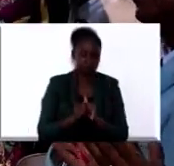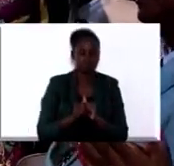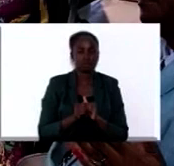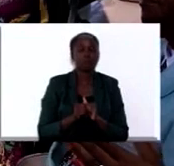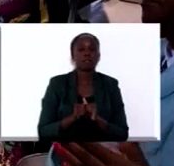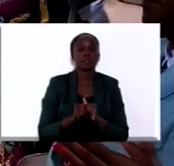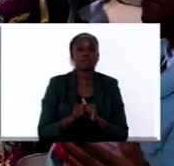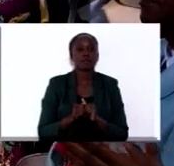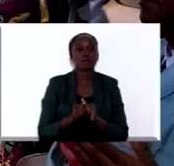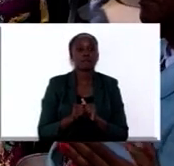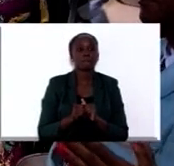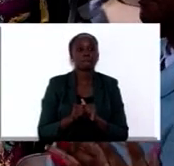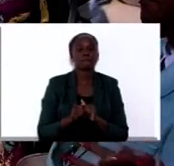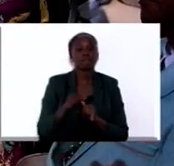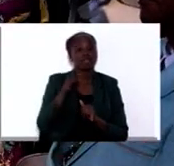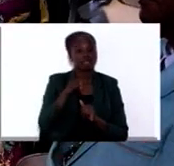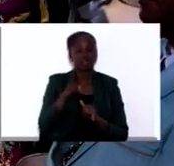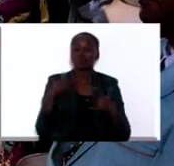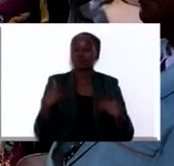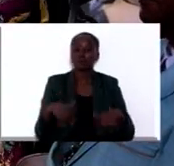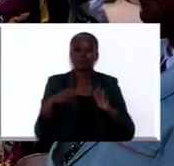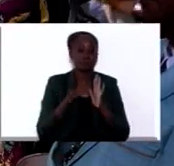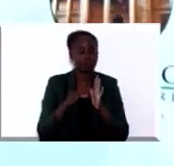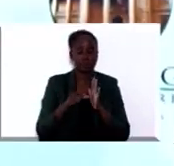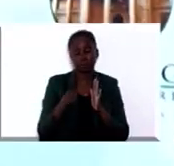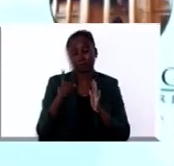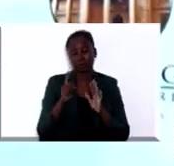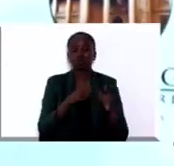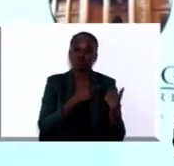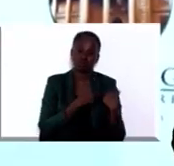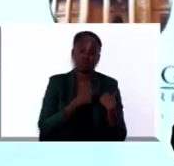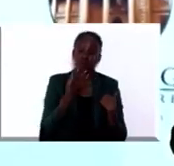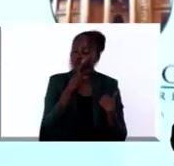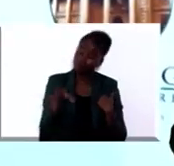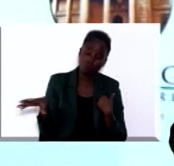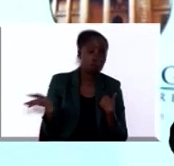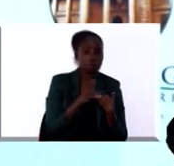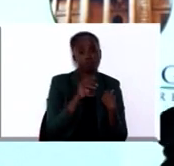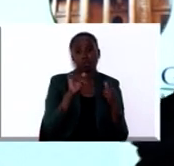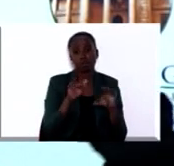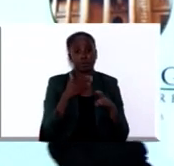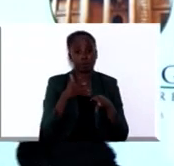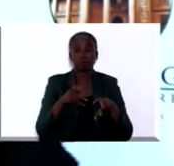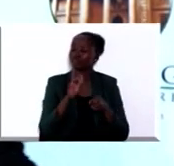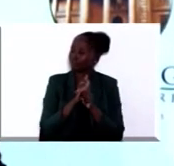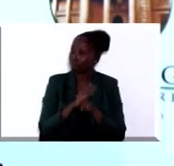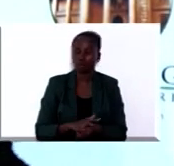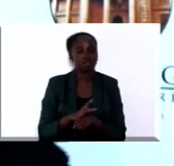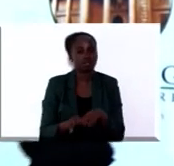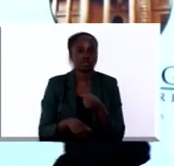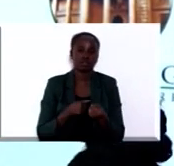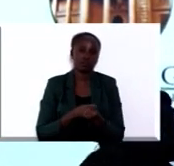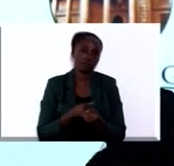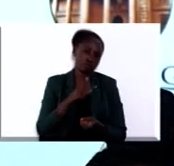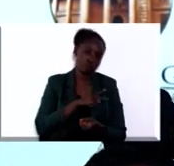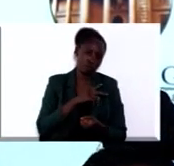This is the critical responsibility for South Africa, and all patriots must fully support the president. At